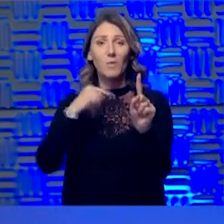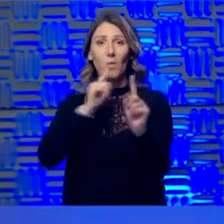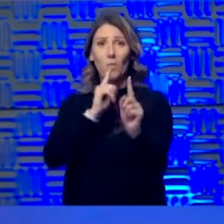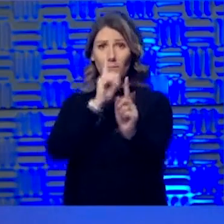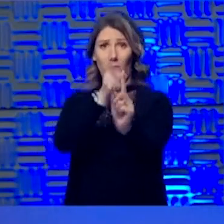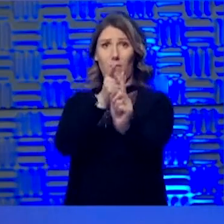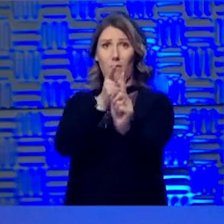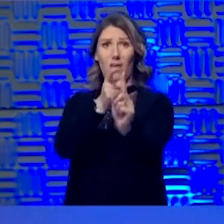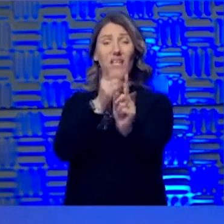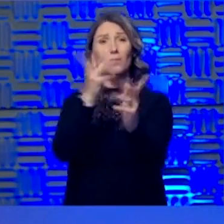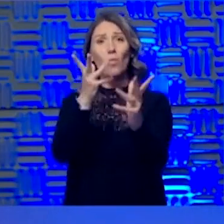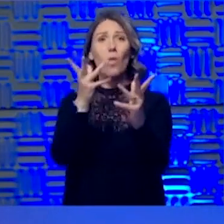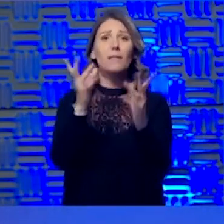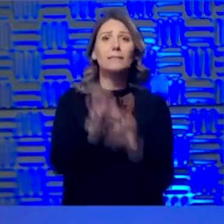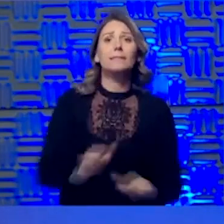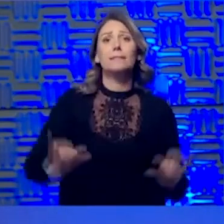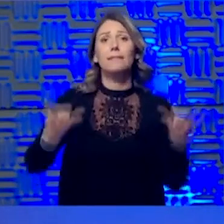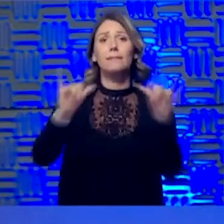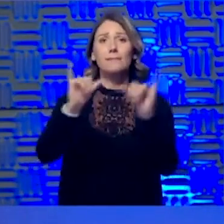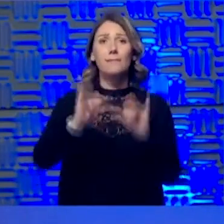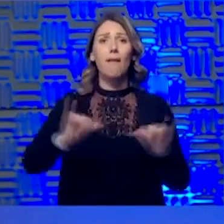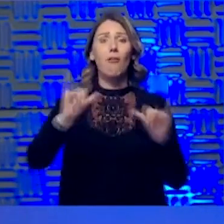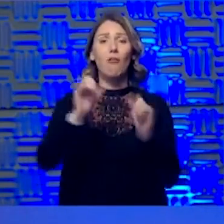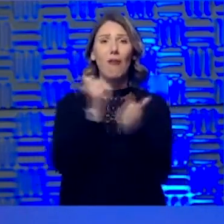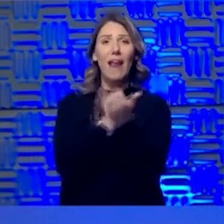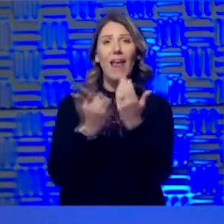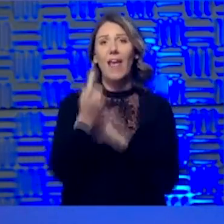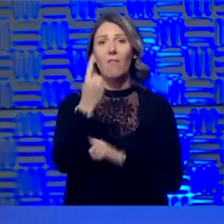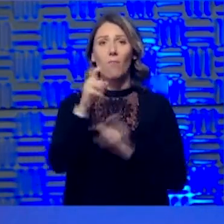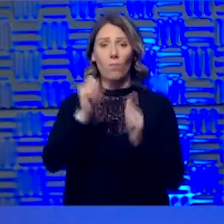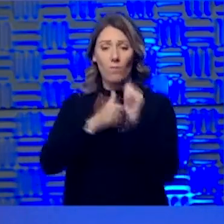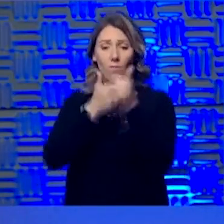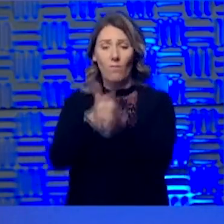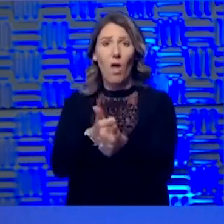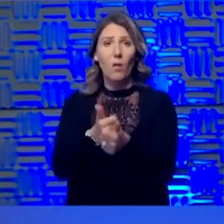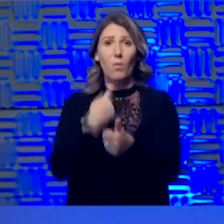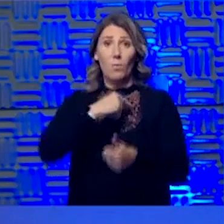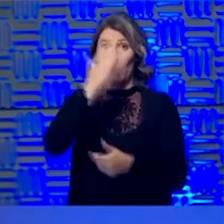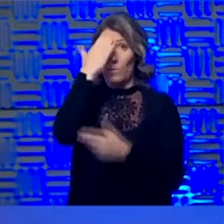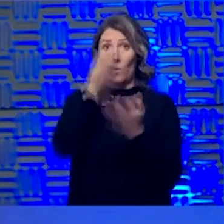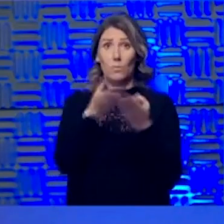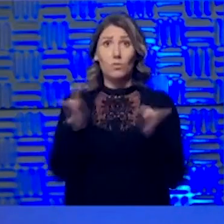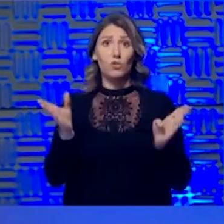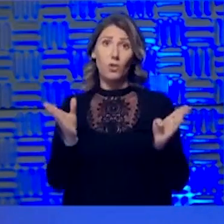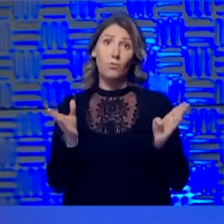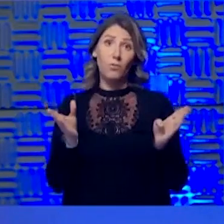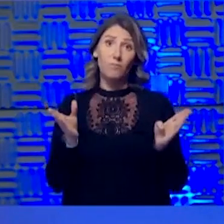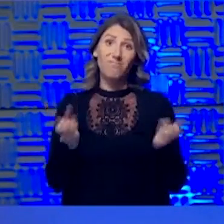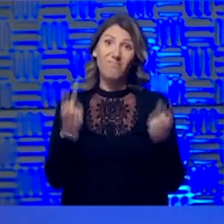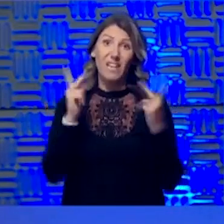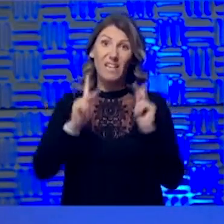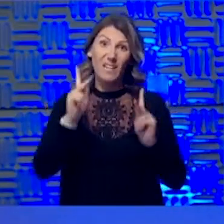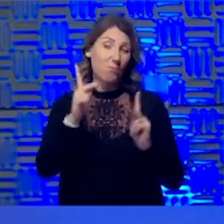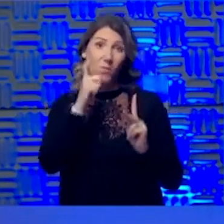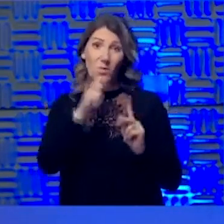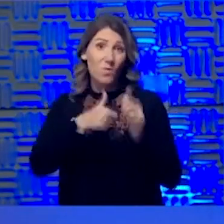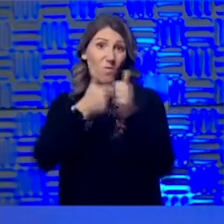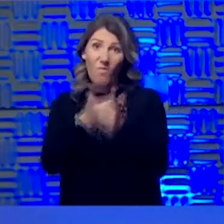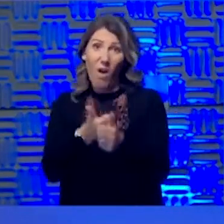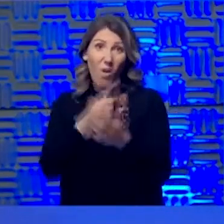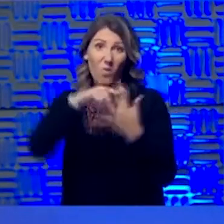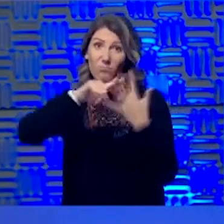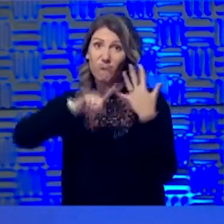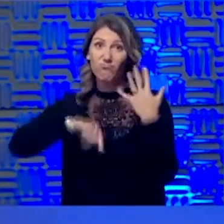optimal, the gold standard, so that everybody can try to adhere that, because we know in general a lot of people probably won't do those types of